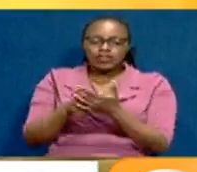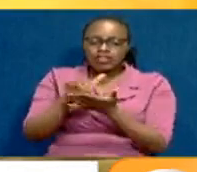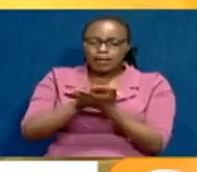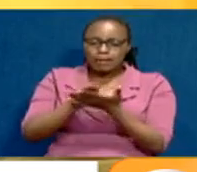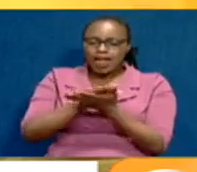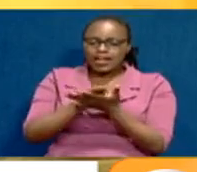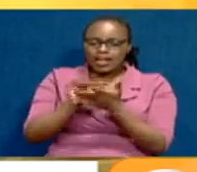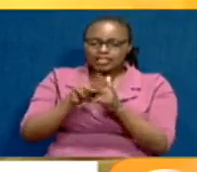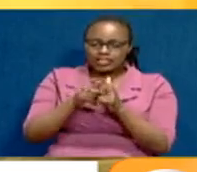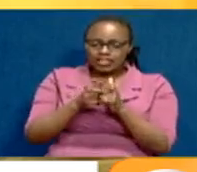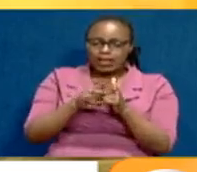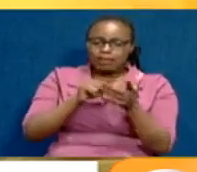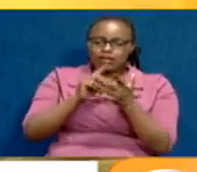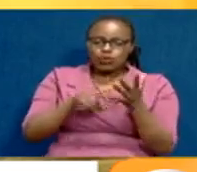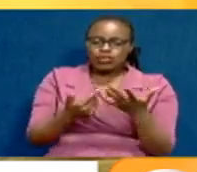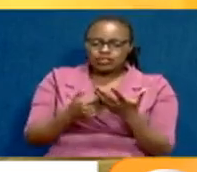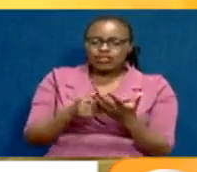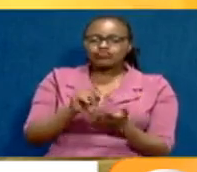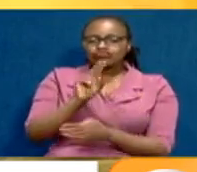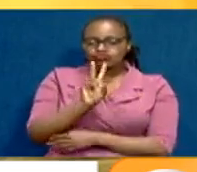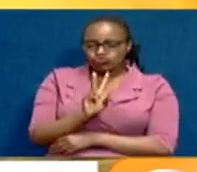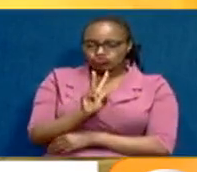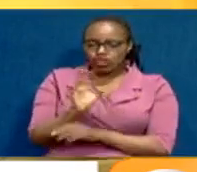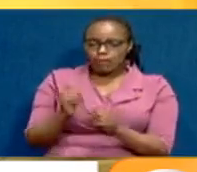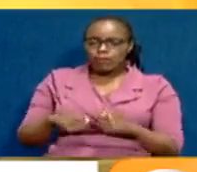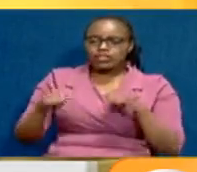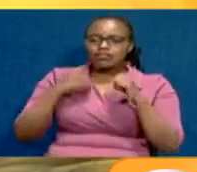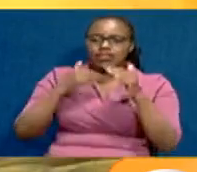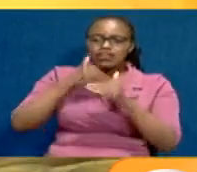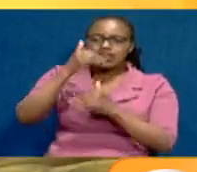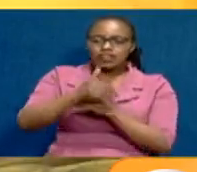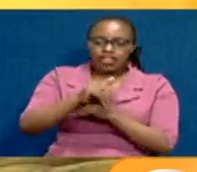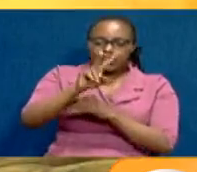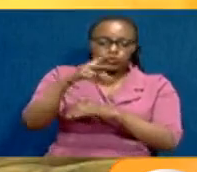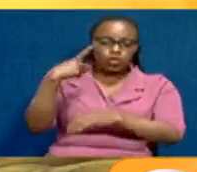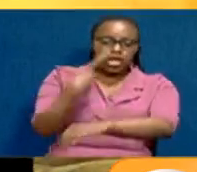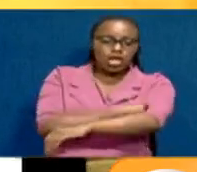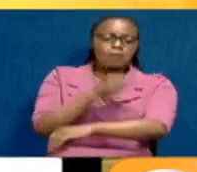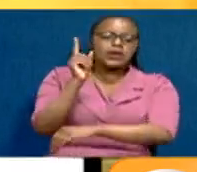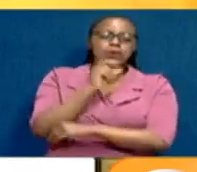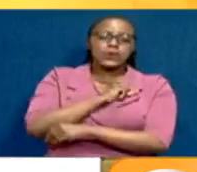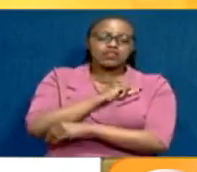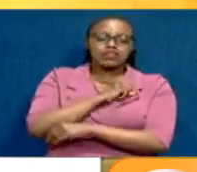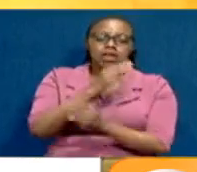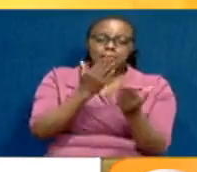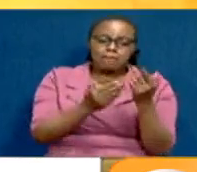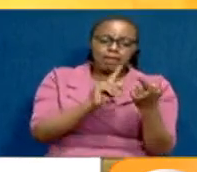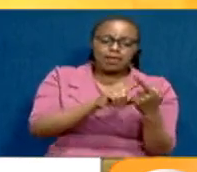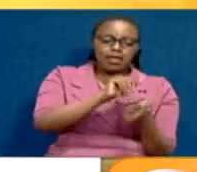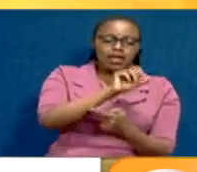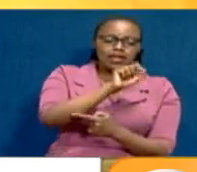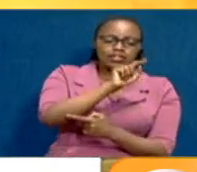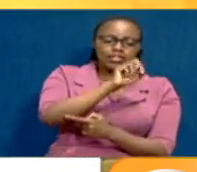series. Primary series is you got 2 doses. After the 2 doses of either